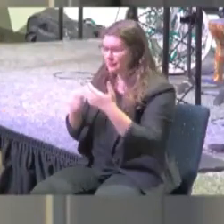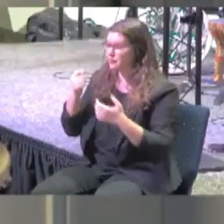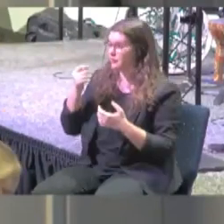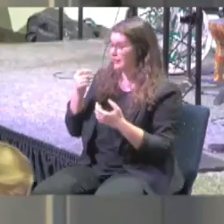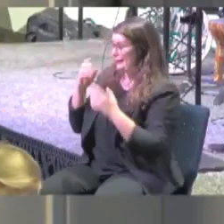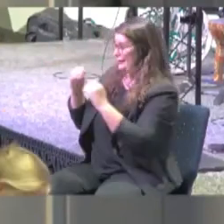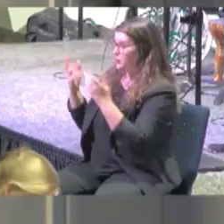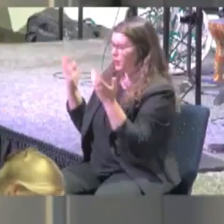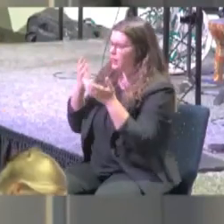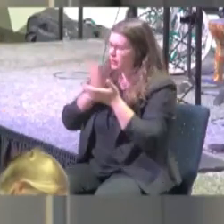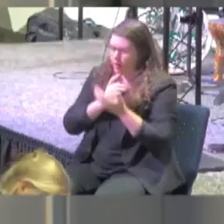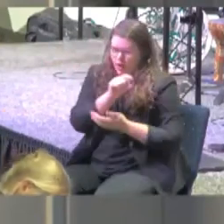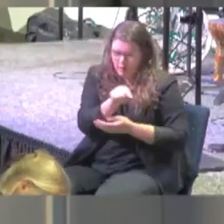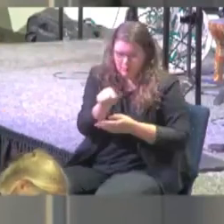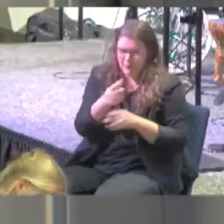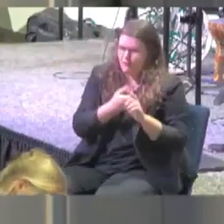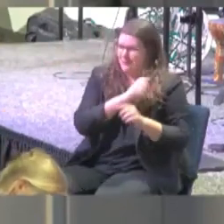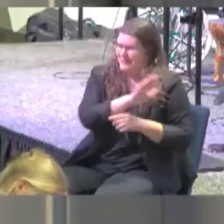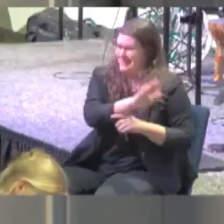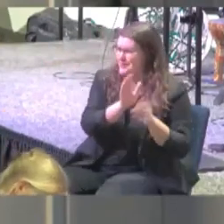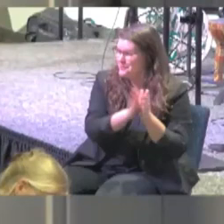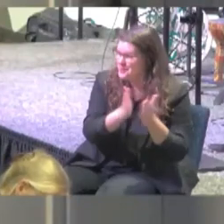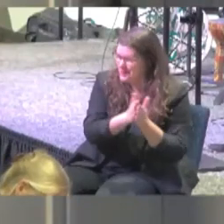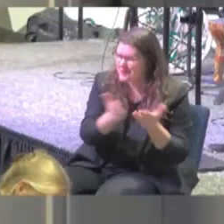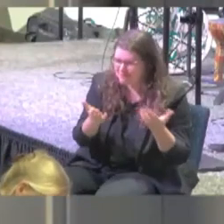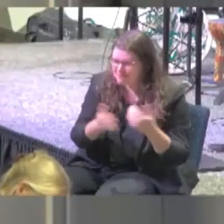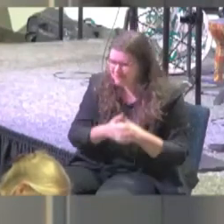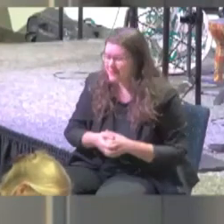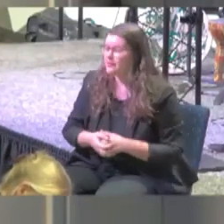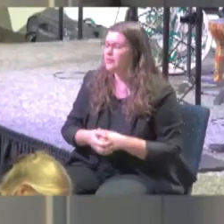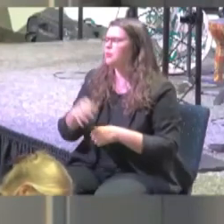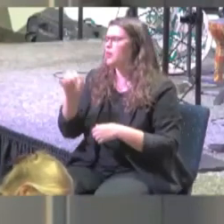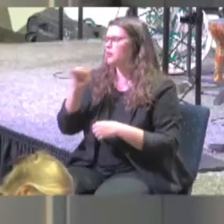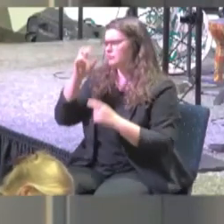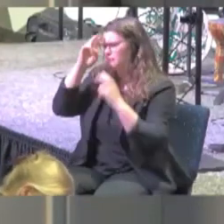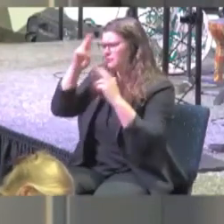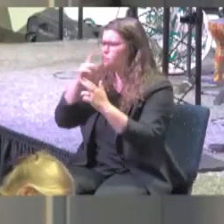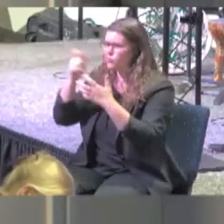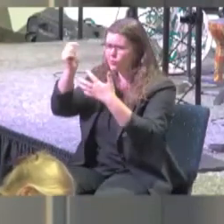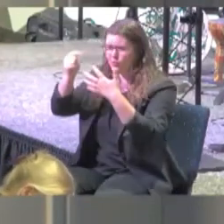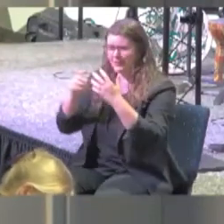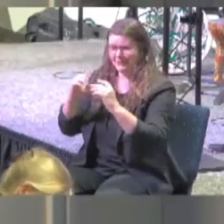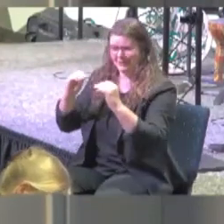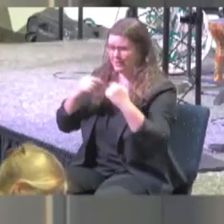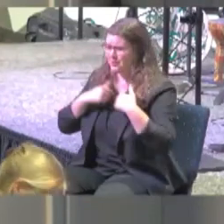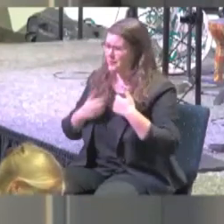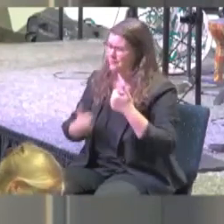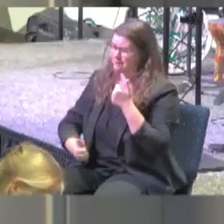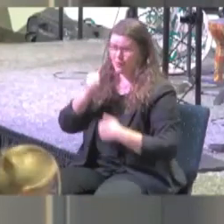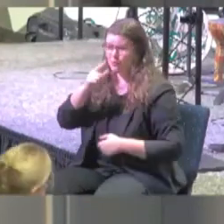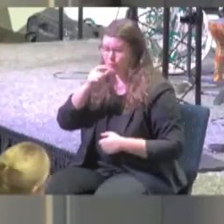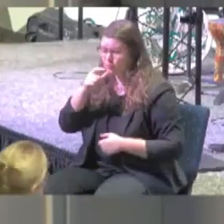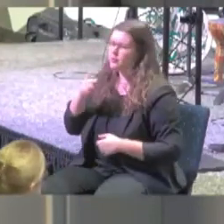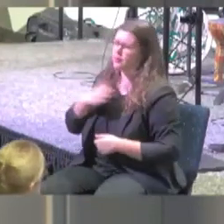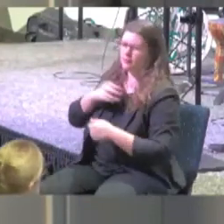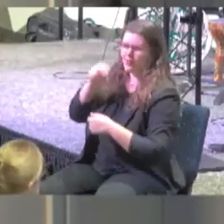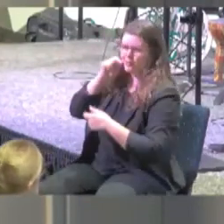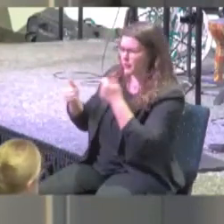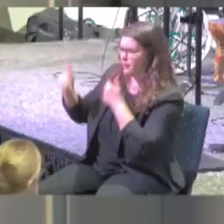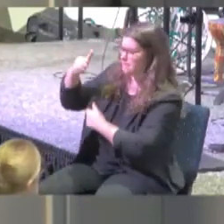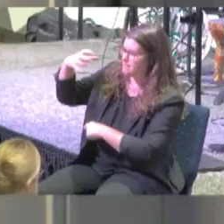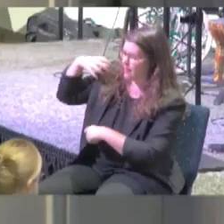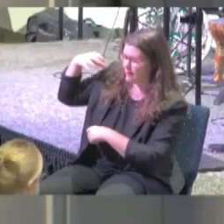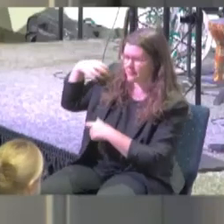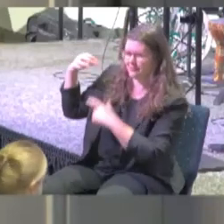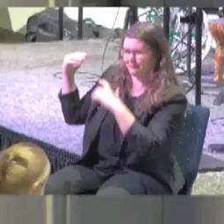come up. But I must also honor those who've taught me most about Bible translation, and that is my Nigerian superiors and colleagues